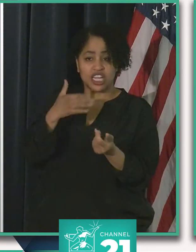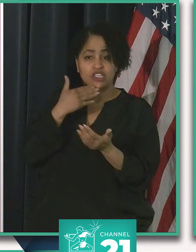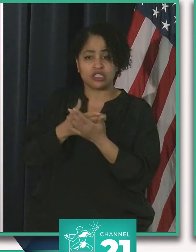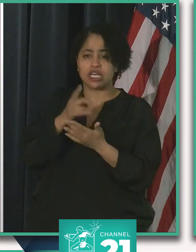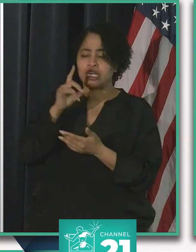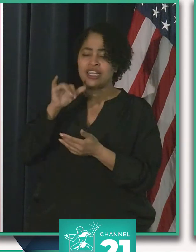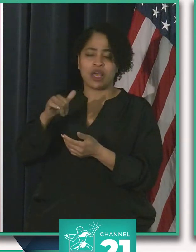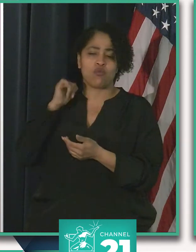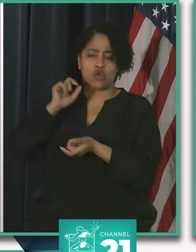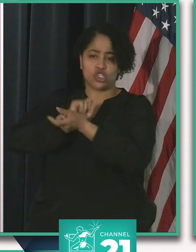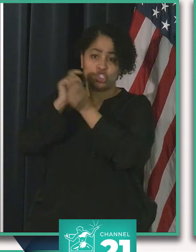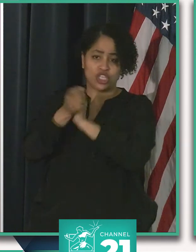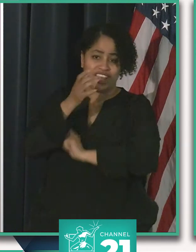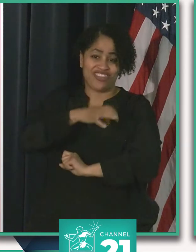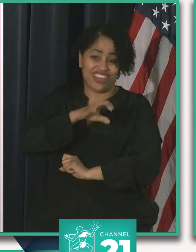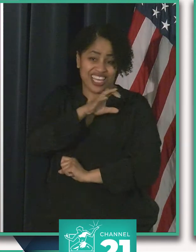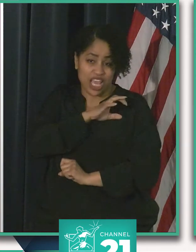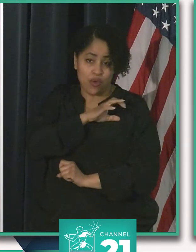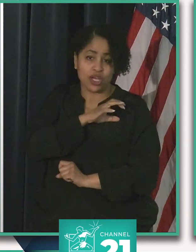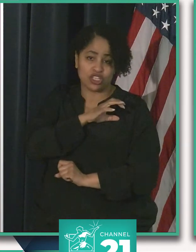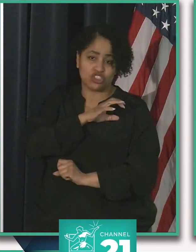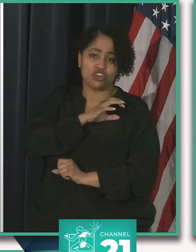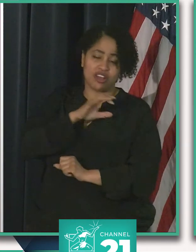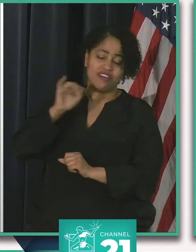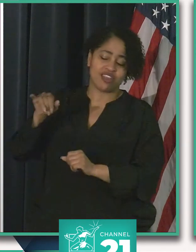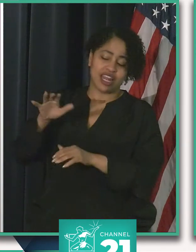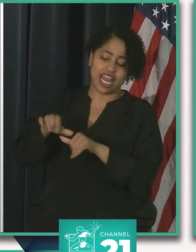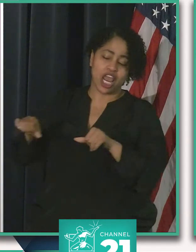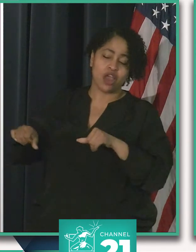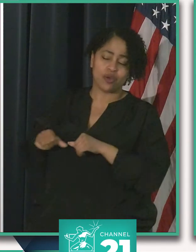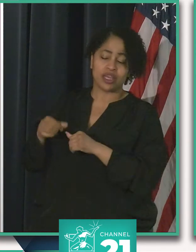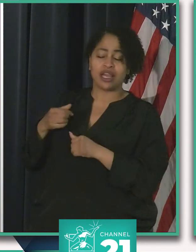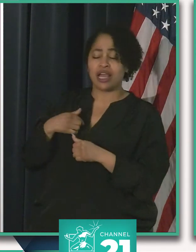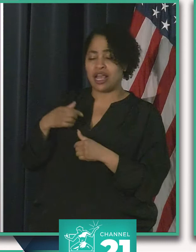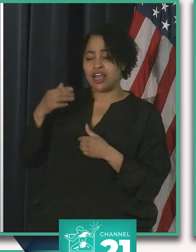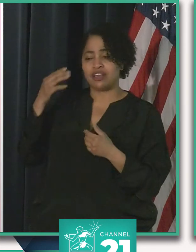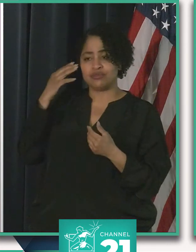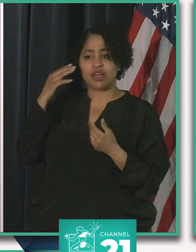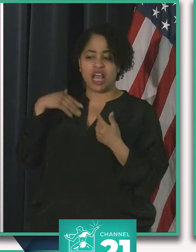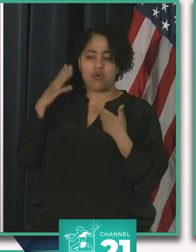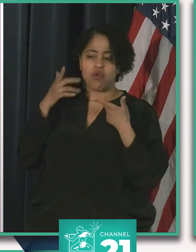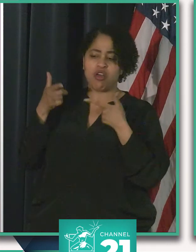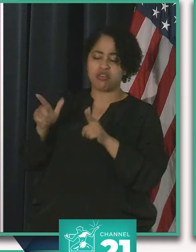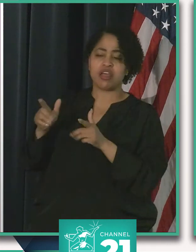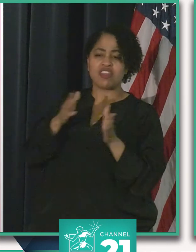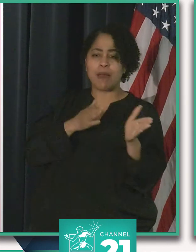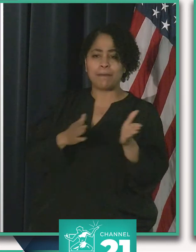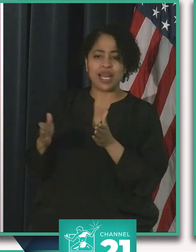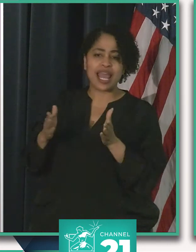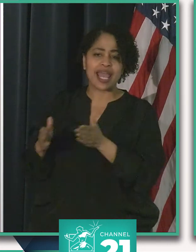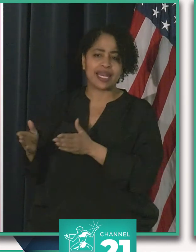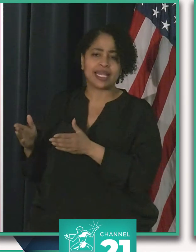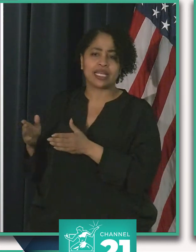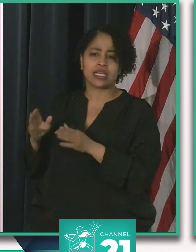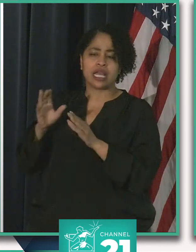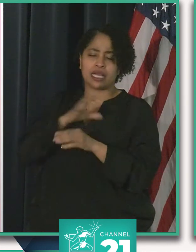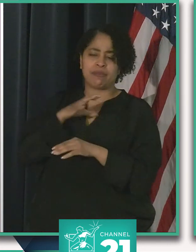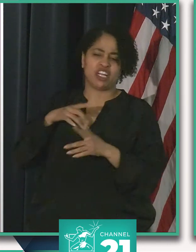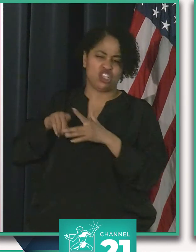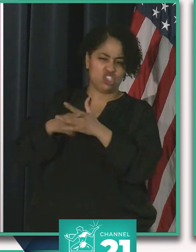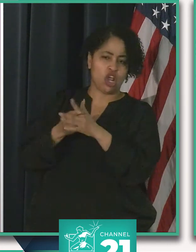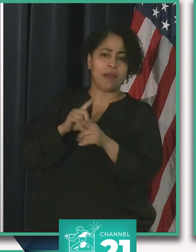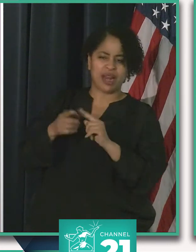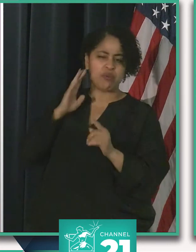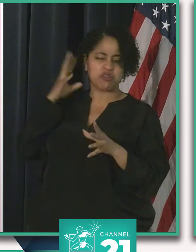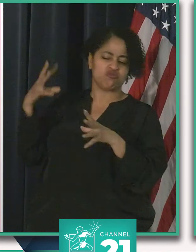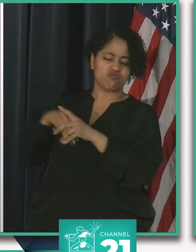But I'm sure I'm going to be engaged myself before it's over. I'm going to let the planning team take the first couple meetings, but I'll be there before it's over. Okay,